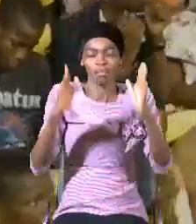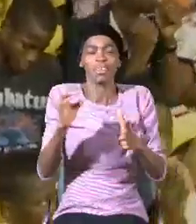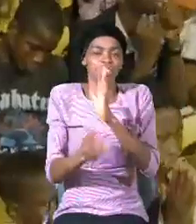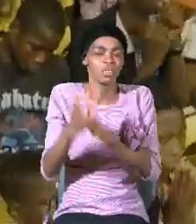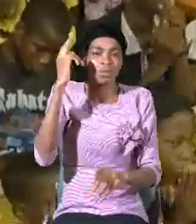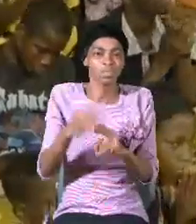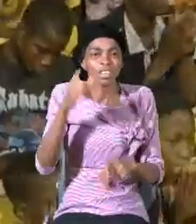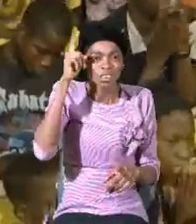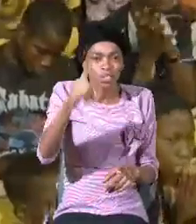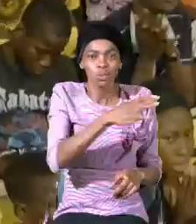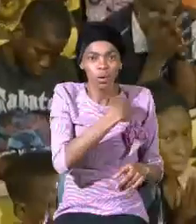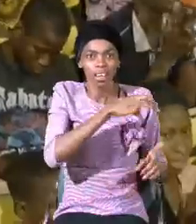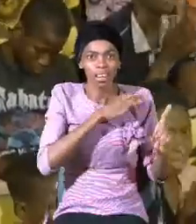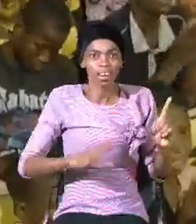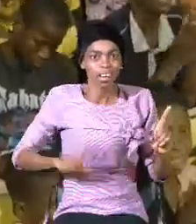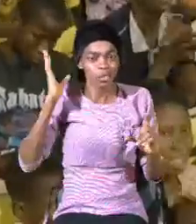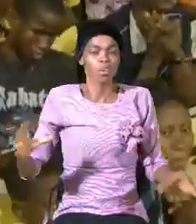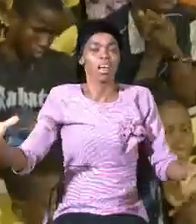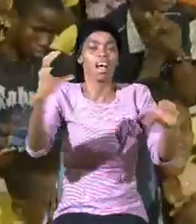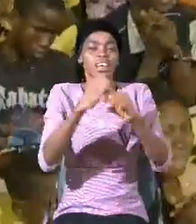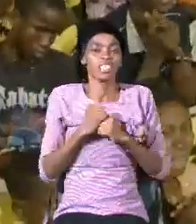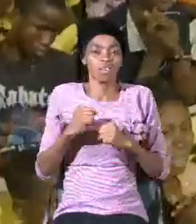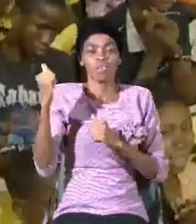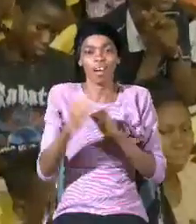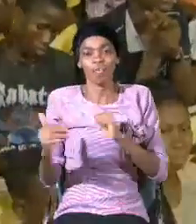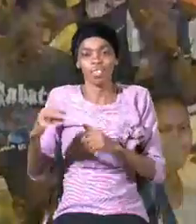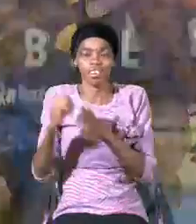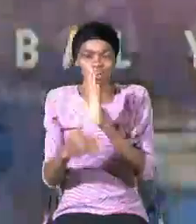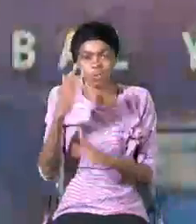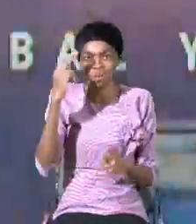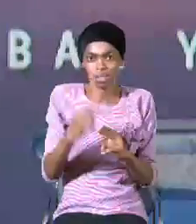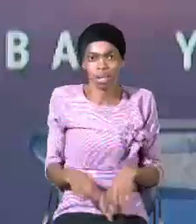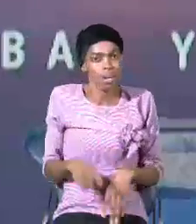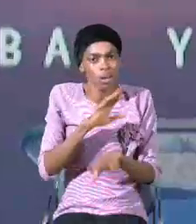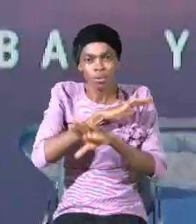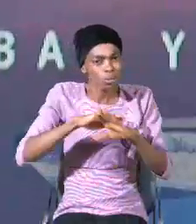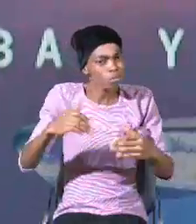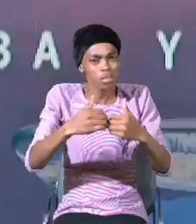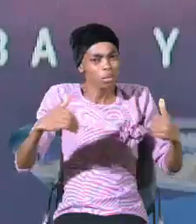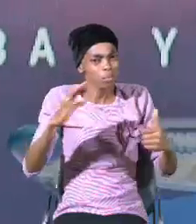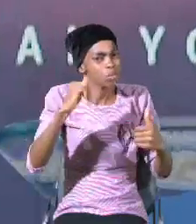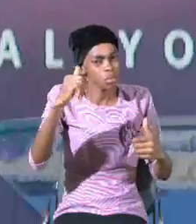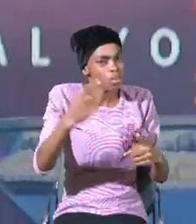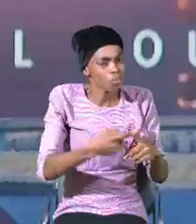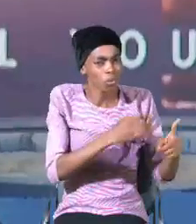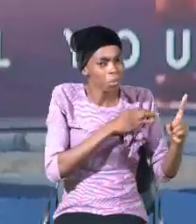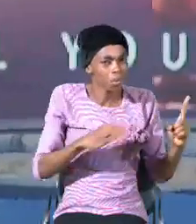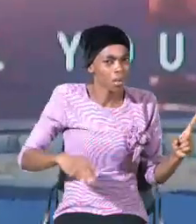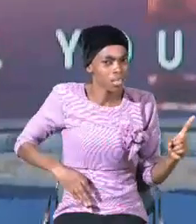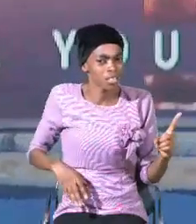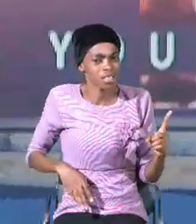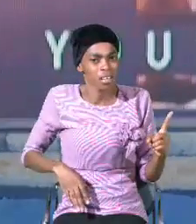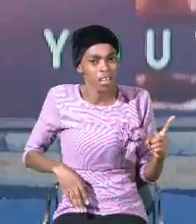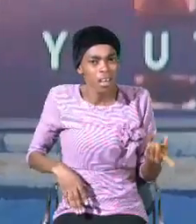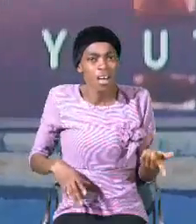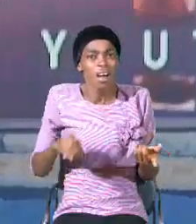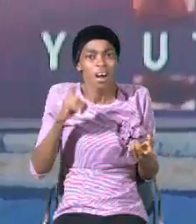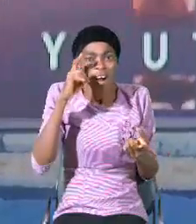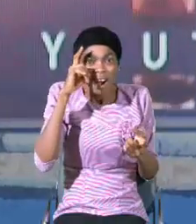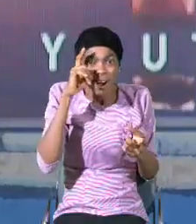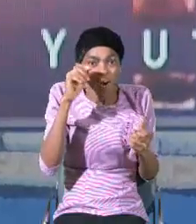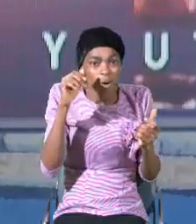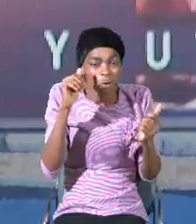will achieve everything. But don't separate yourself. If you separate yourself, without me,